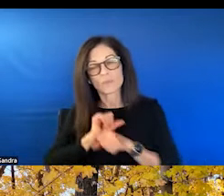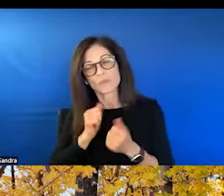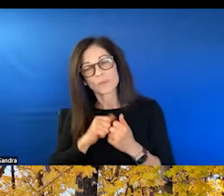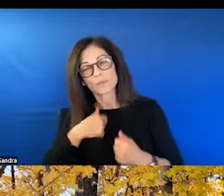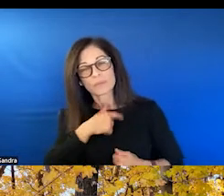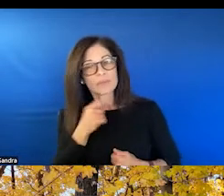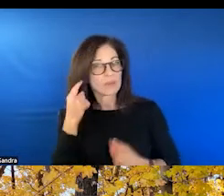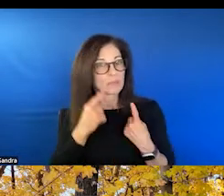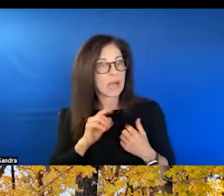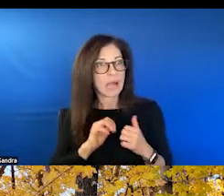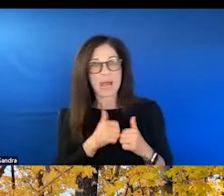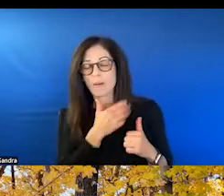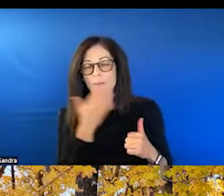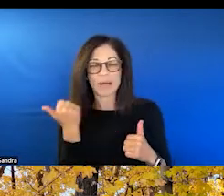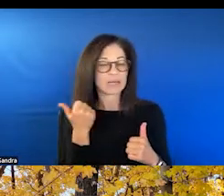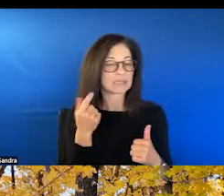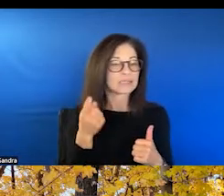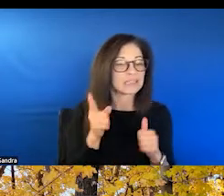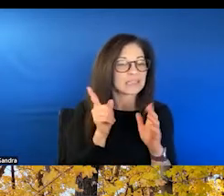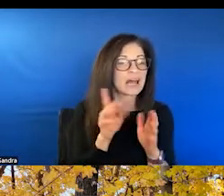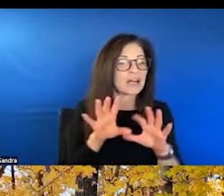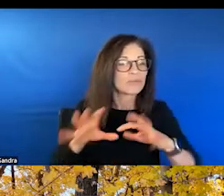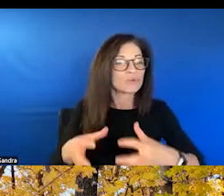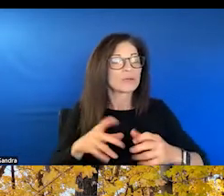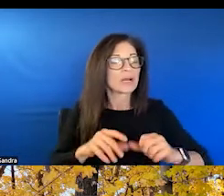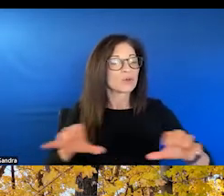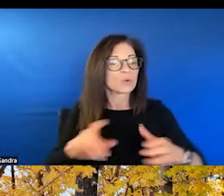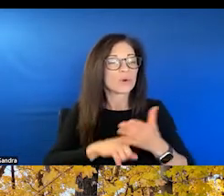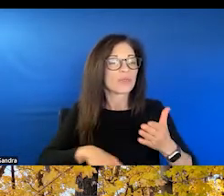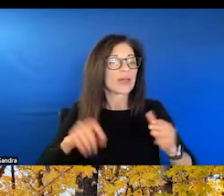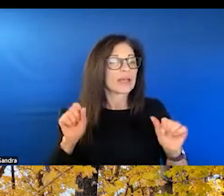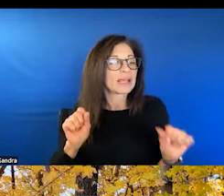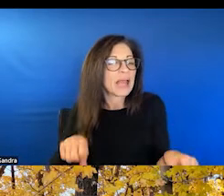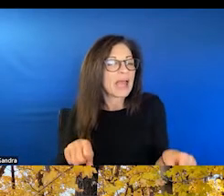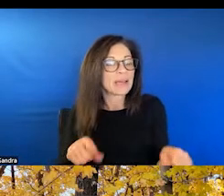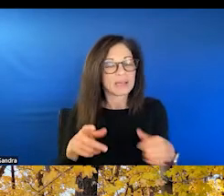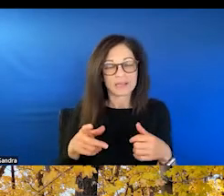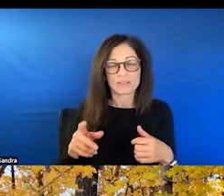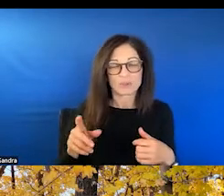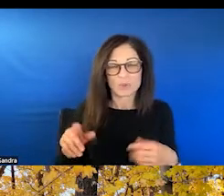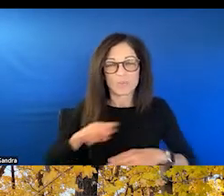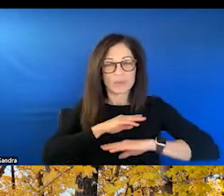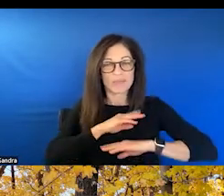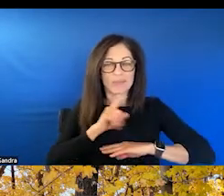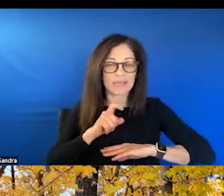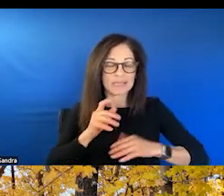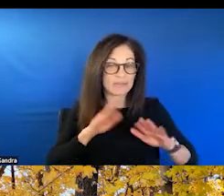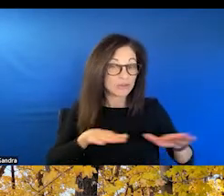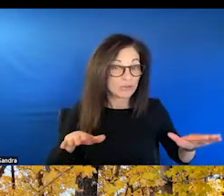how best Lurie Children's can stretch itself to do what it needs to do to meet the needs of the kids in those communities and other communities in